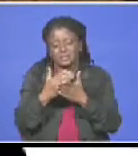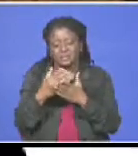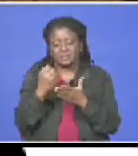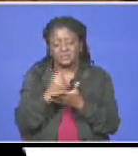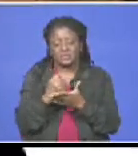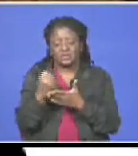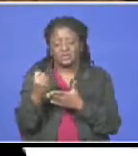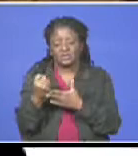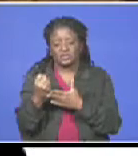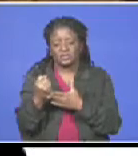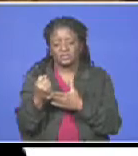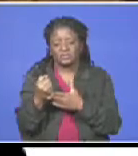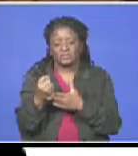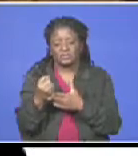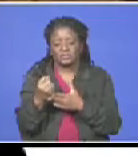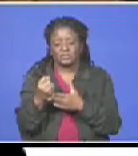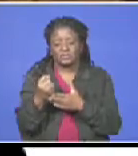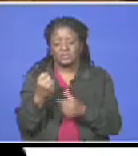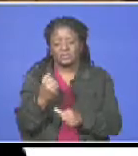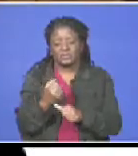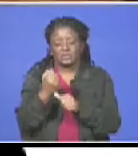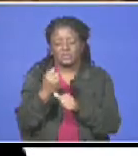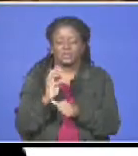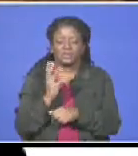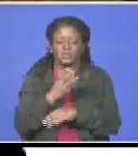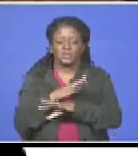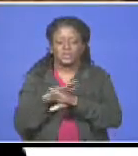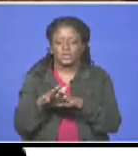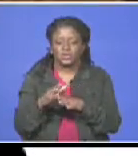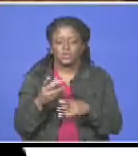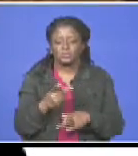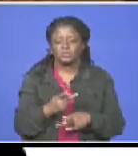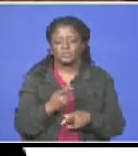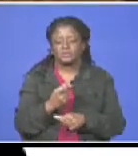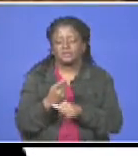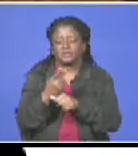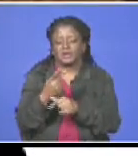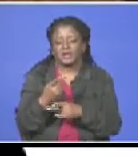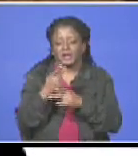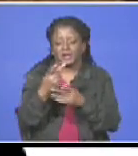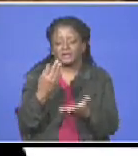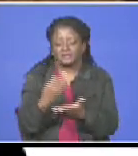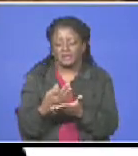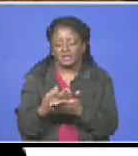tertiary institutions like Southern and Omega and so on, but we do give scholarships to students who attend there.